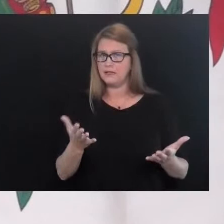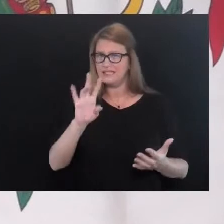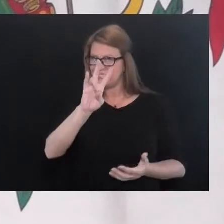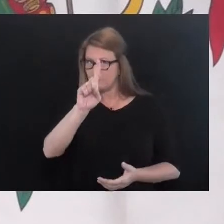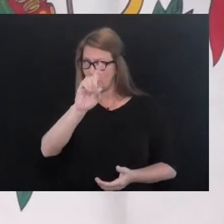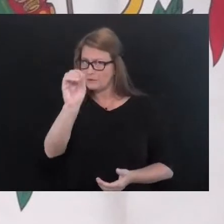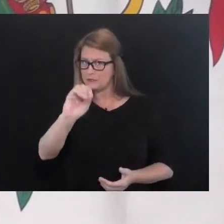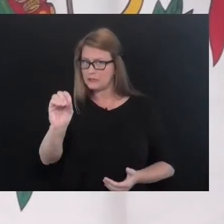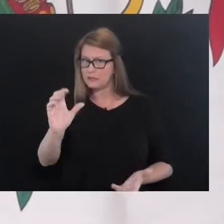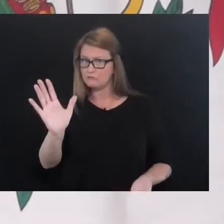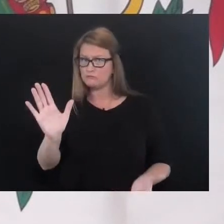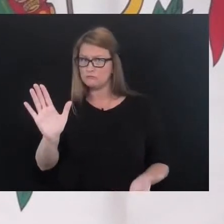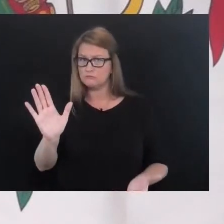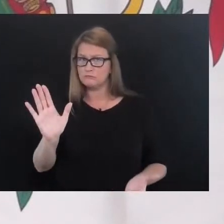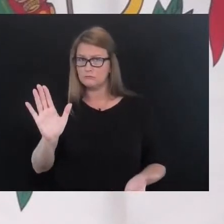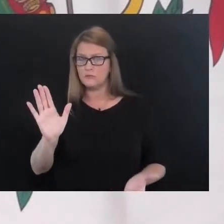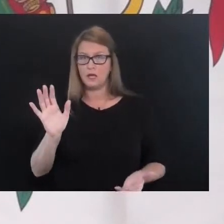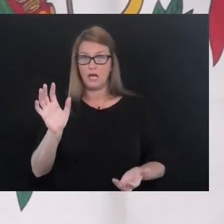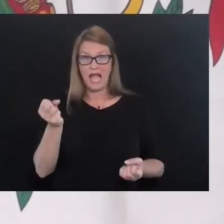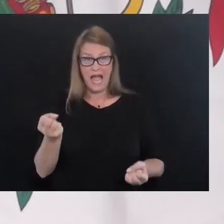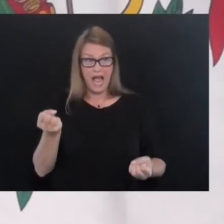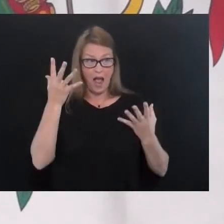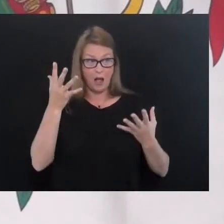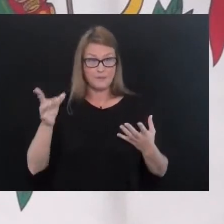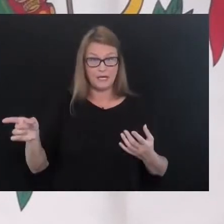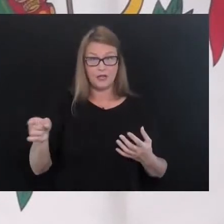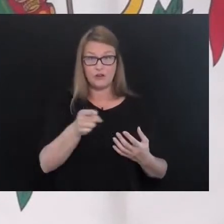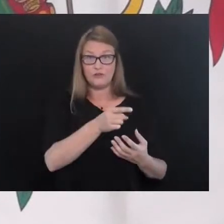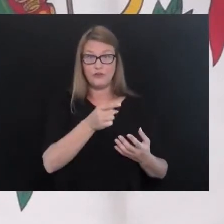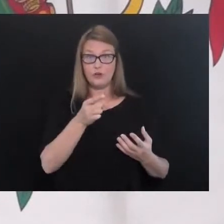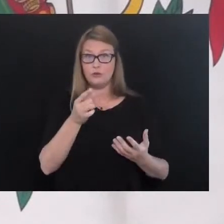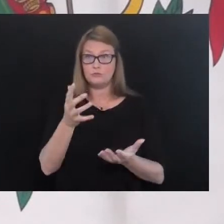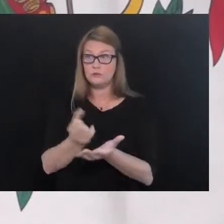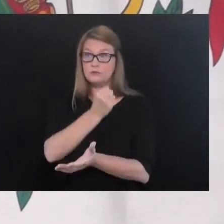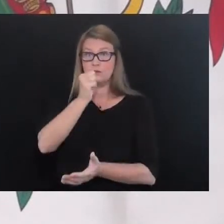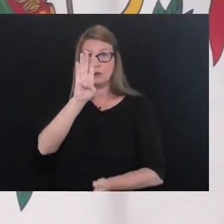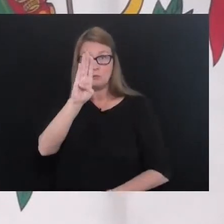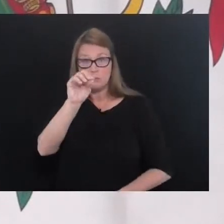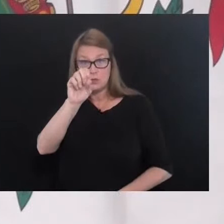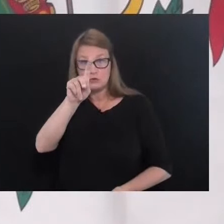71% of you. You know how many of you have gone to get your booster shot?